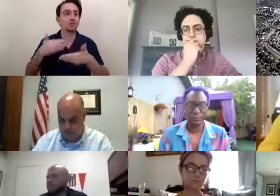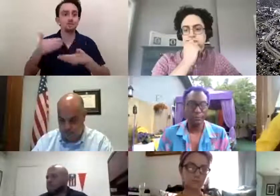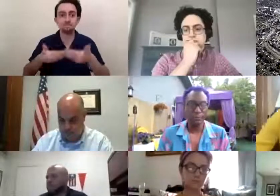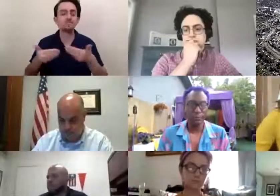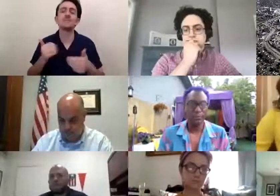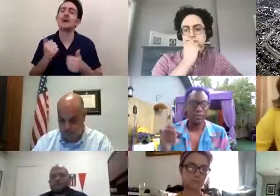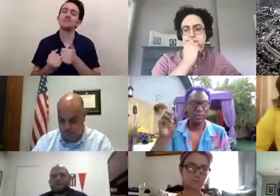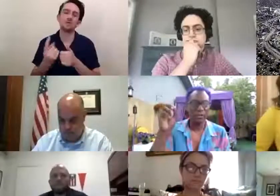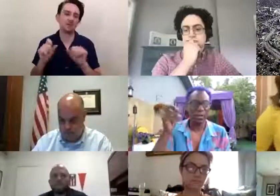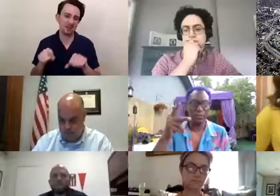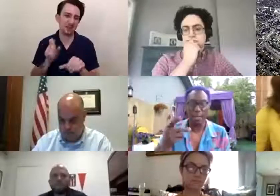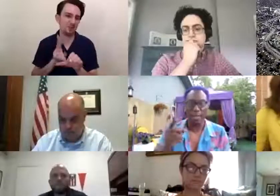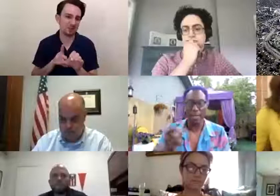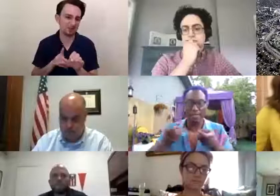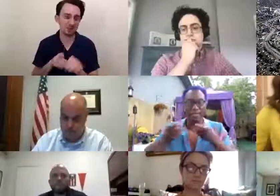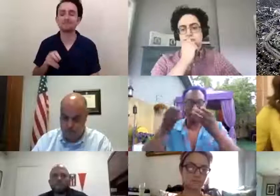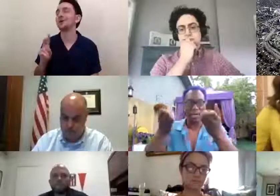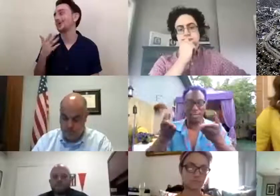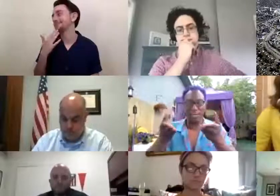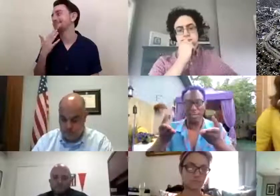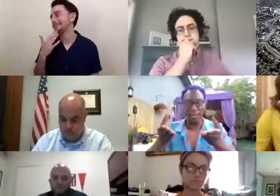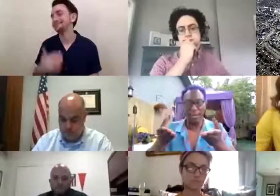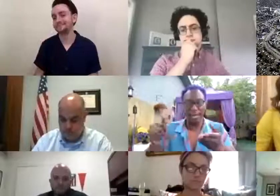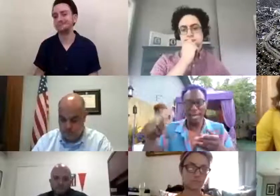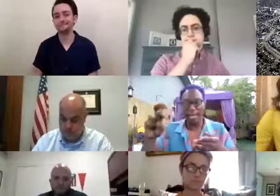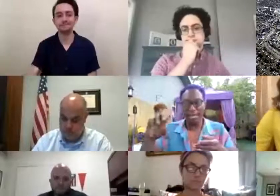Thank you. Could I go back and suggest,